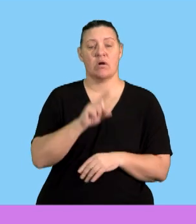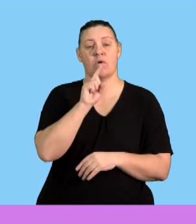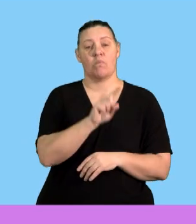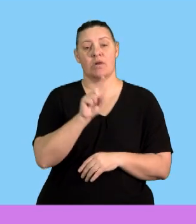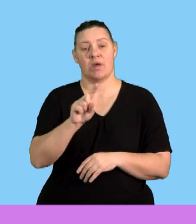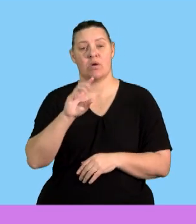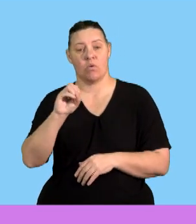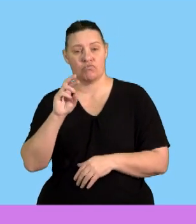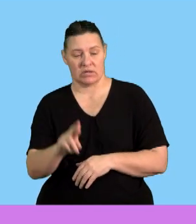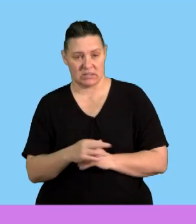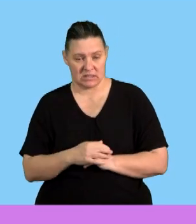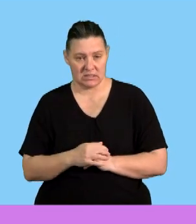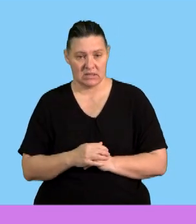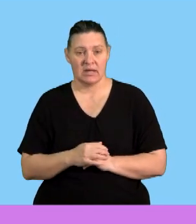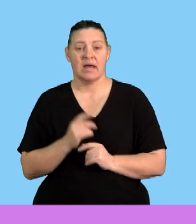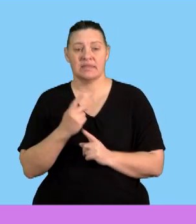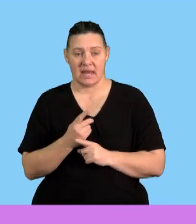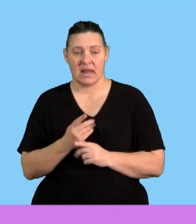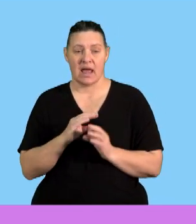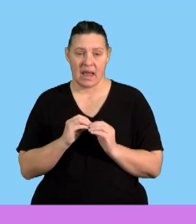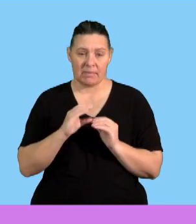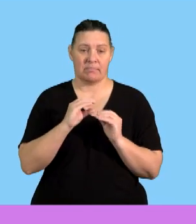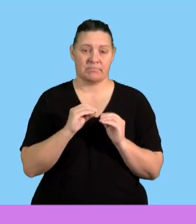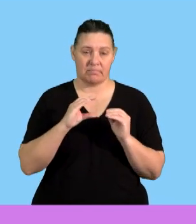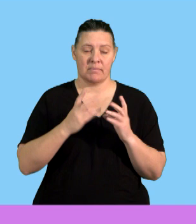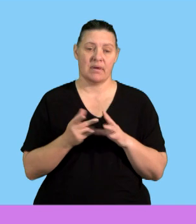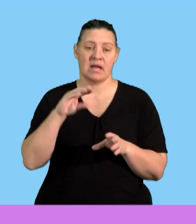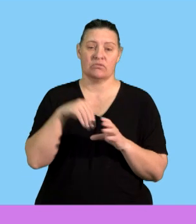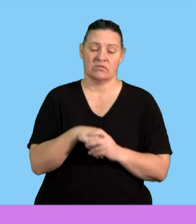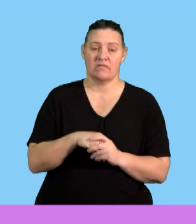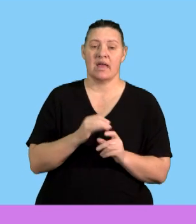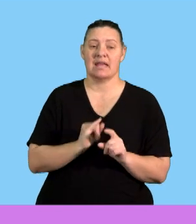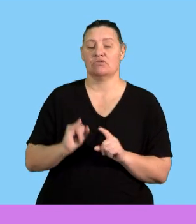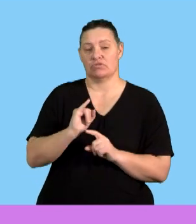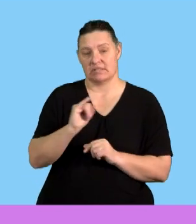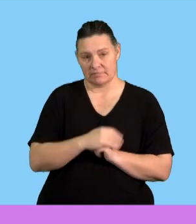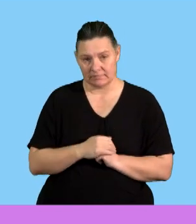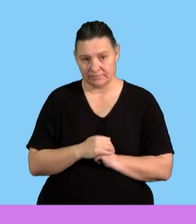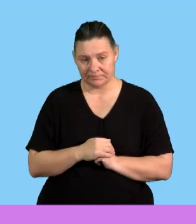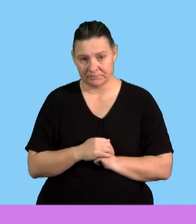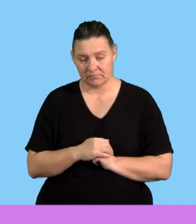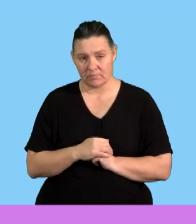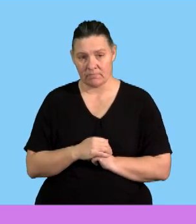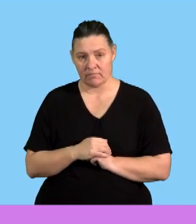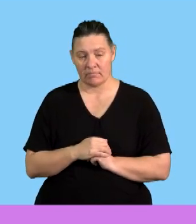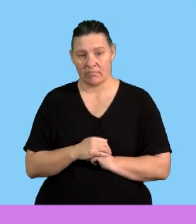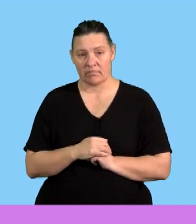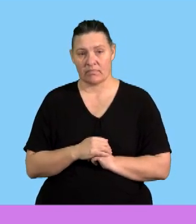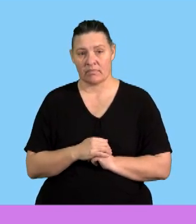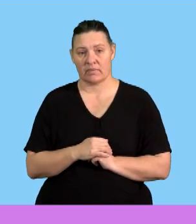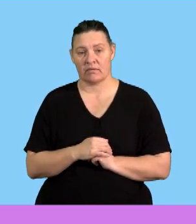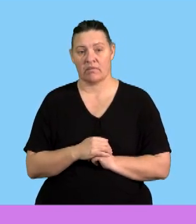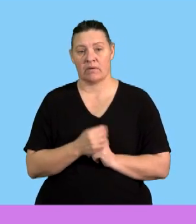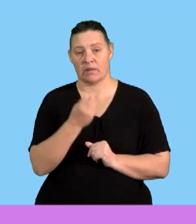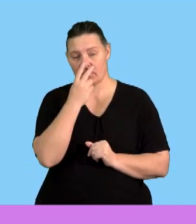110 Rand. The amount will be inclusive of the interest. Let's just look at that again. The